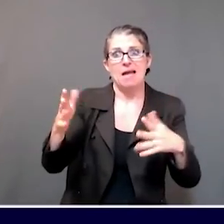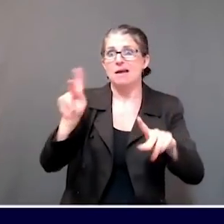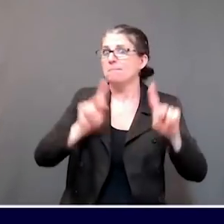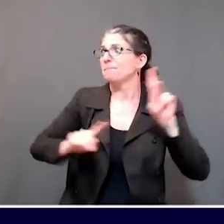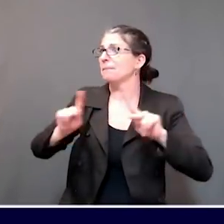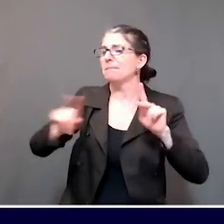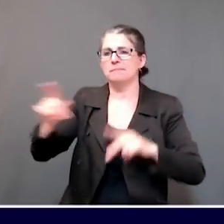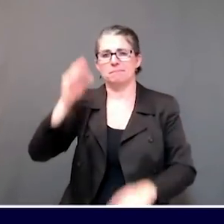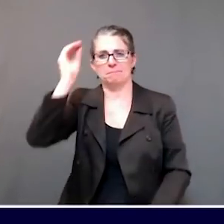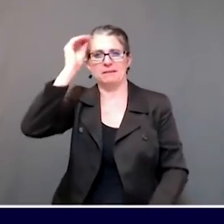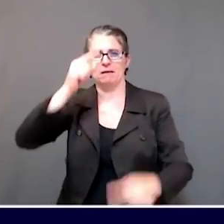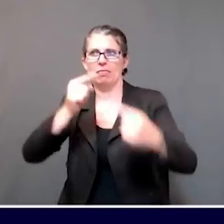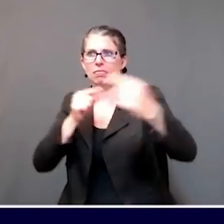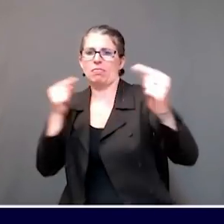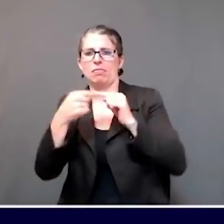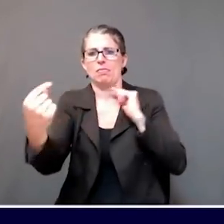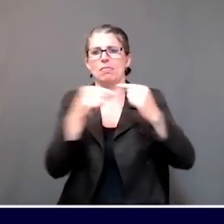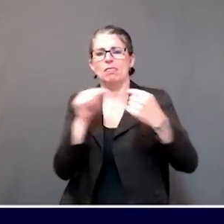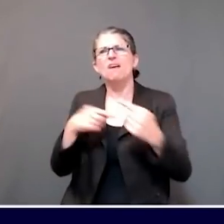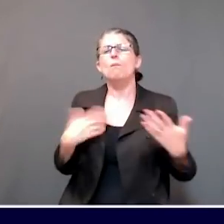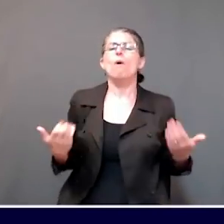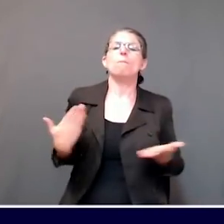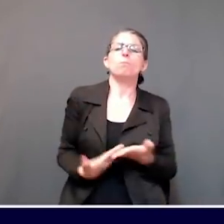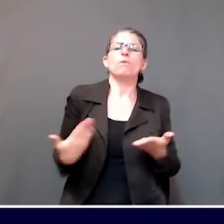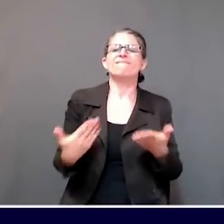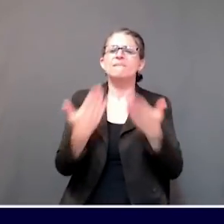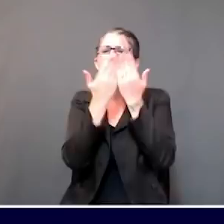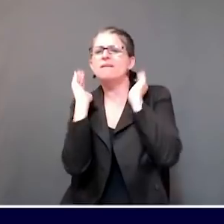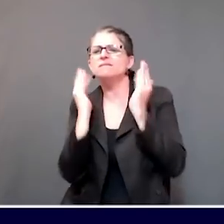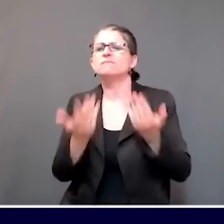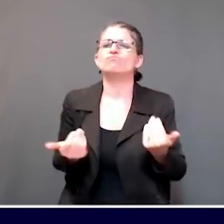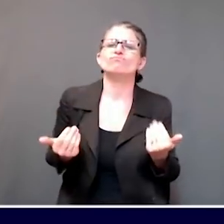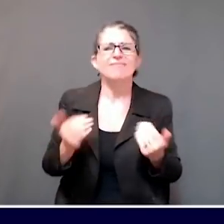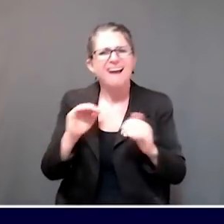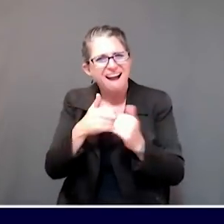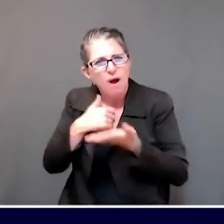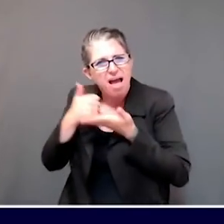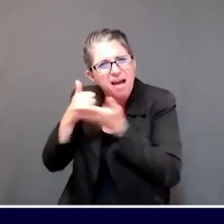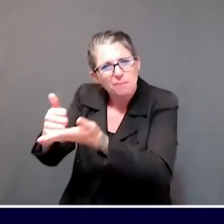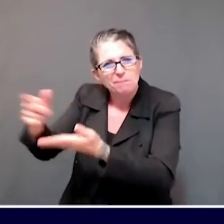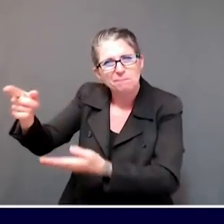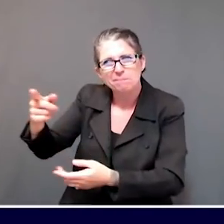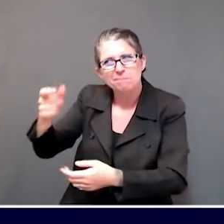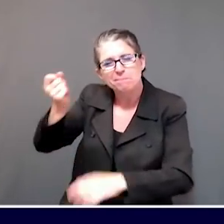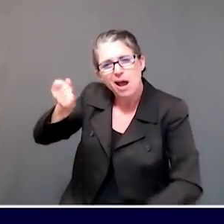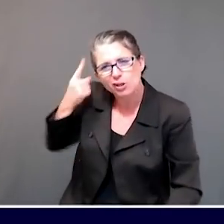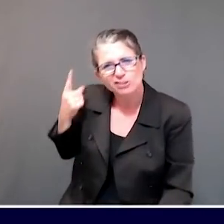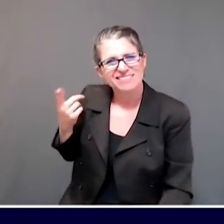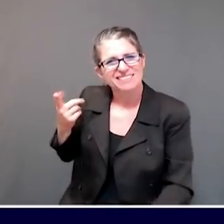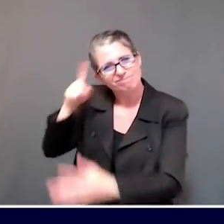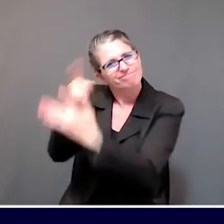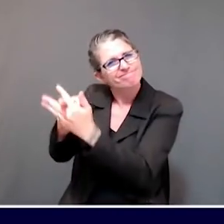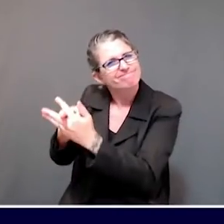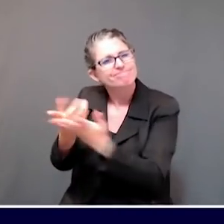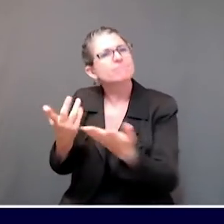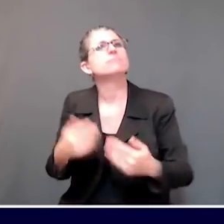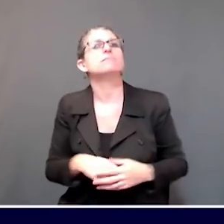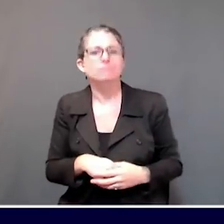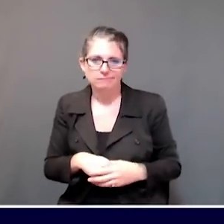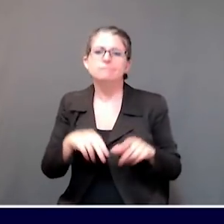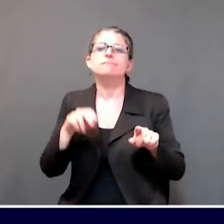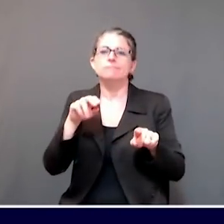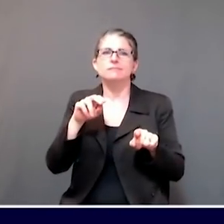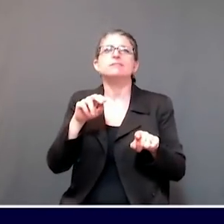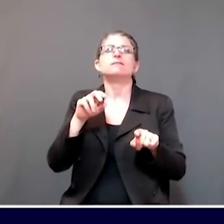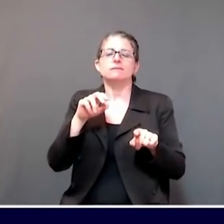do to help prevent the spreading? Sure thing, David. The masks can work, or face